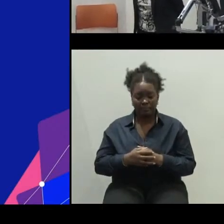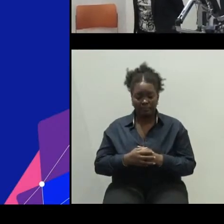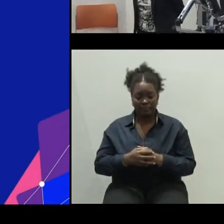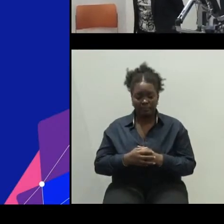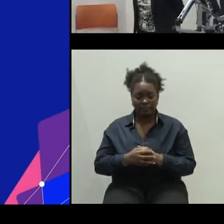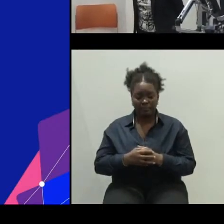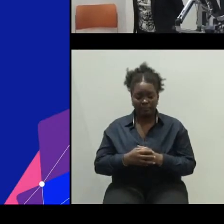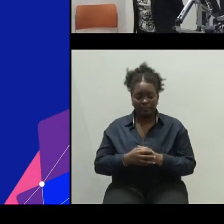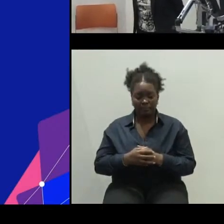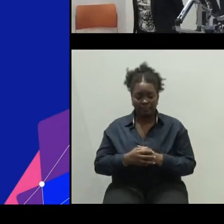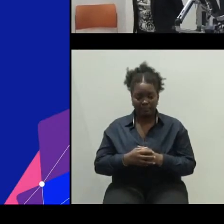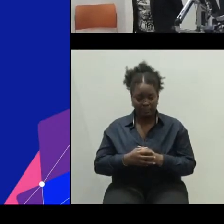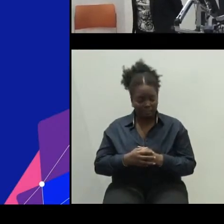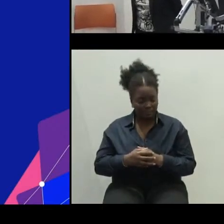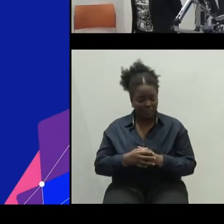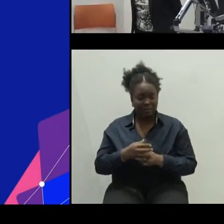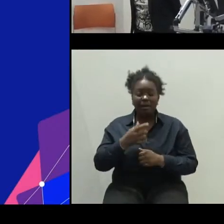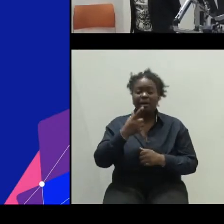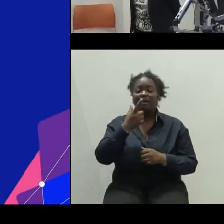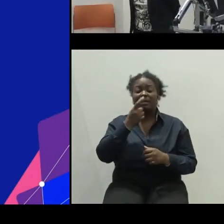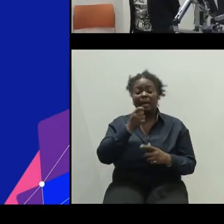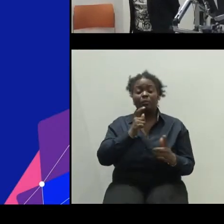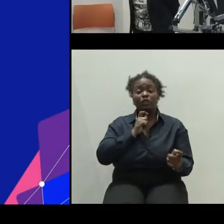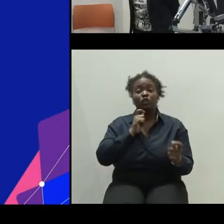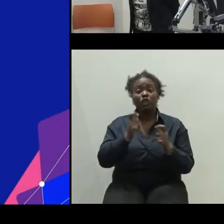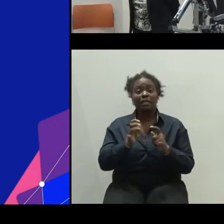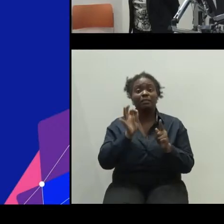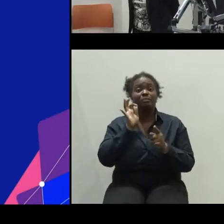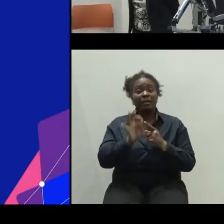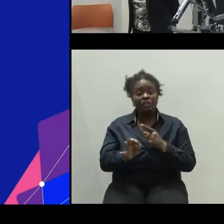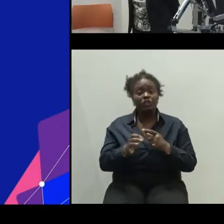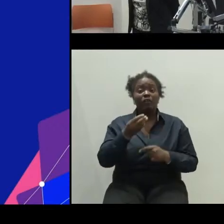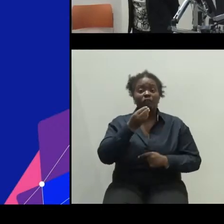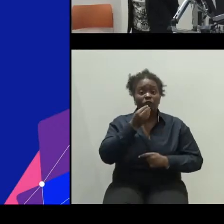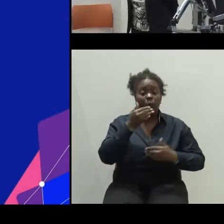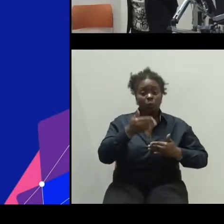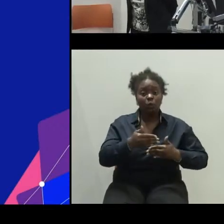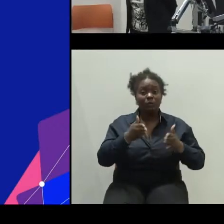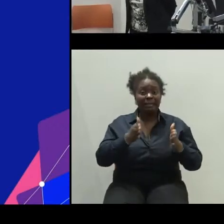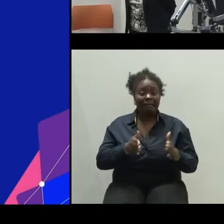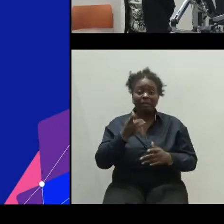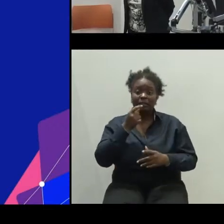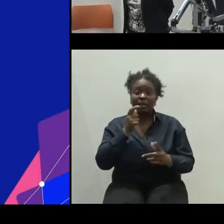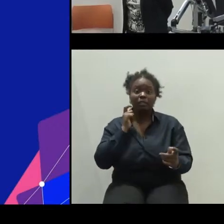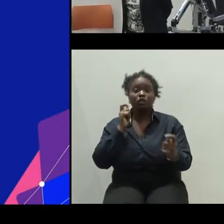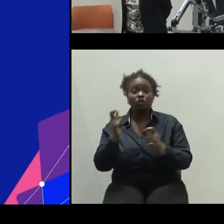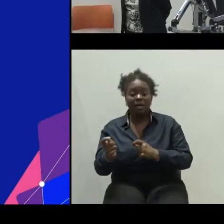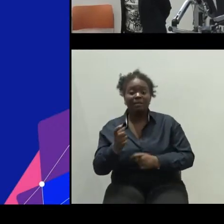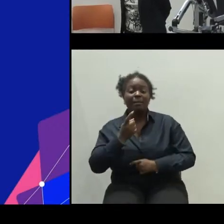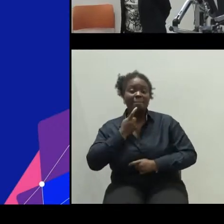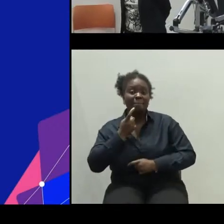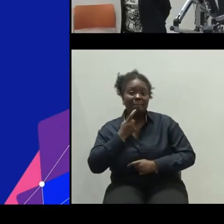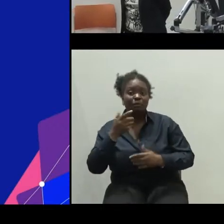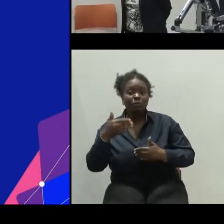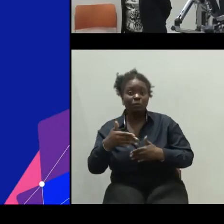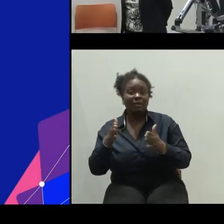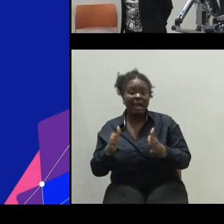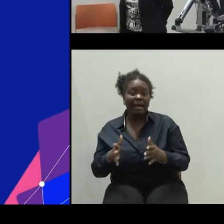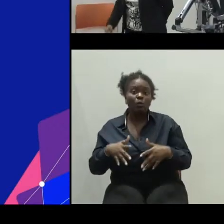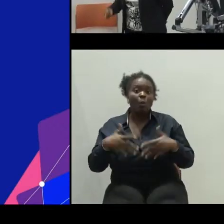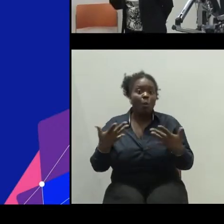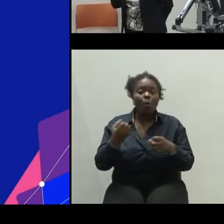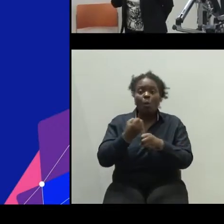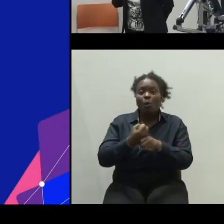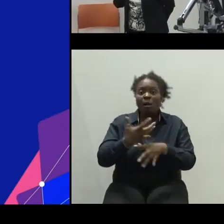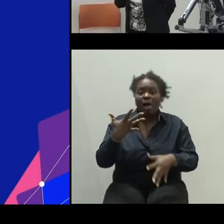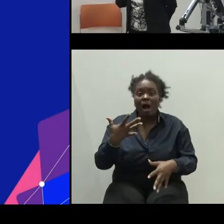food containers, to metal containers which are not oil-based, or maybe to glass? Milk bottles used to be in glass,